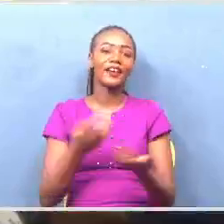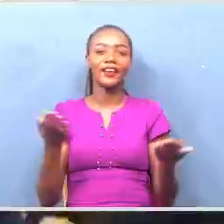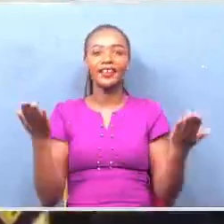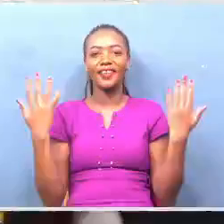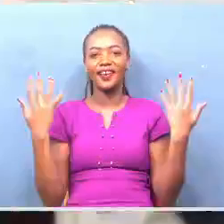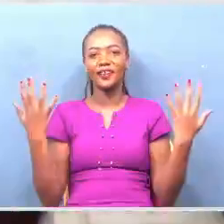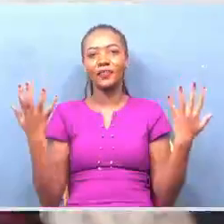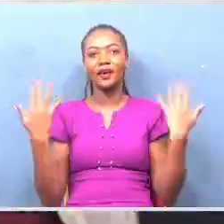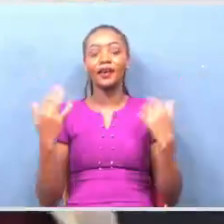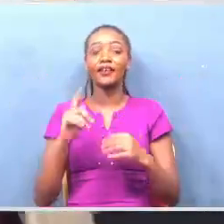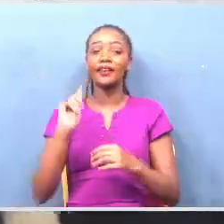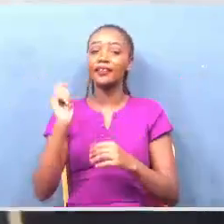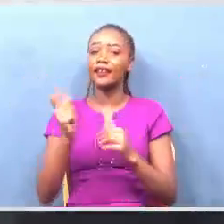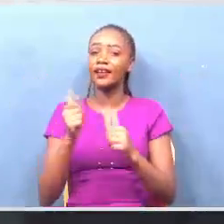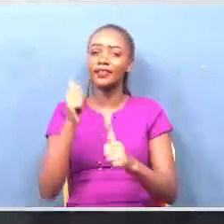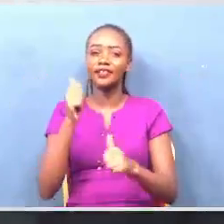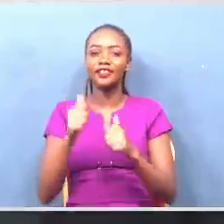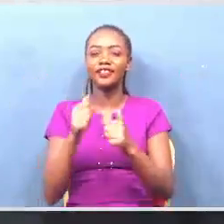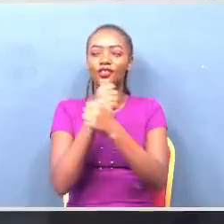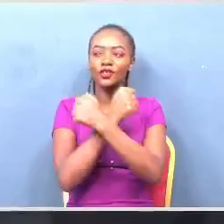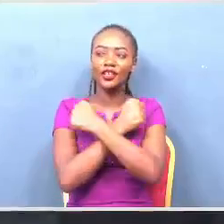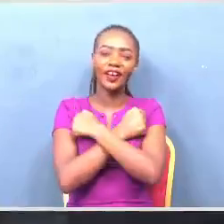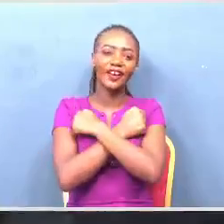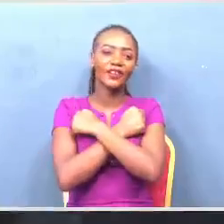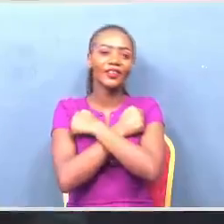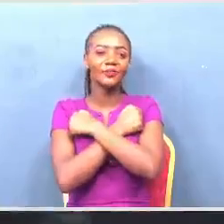tunayoipenda, Kenya ichi